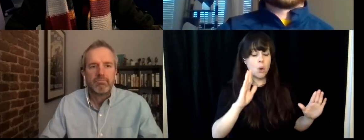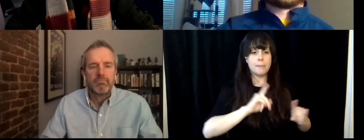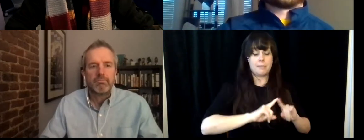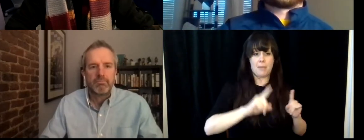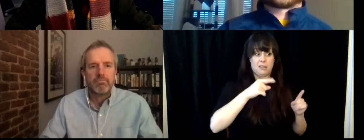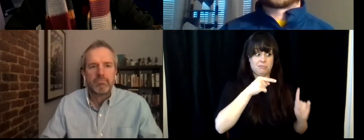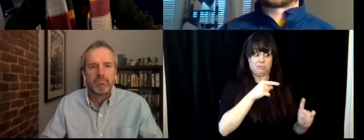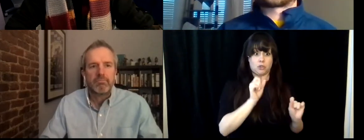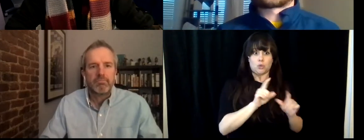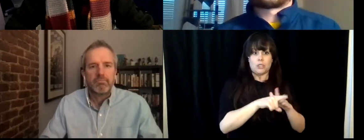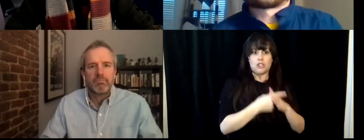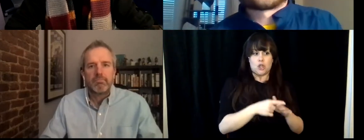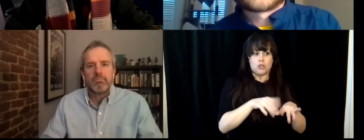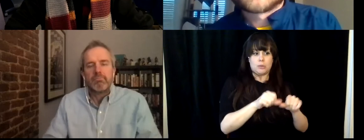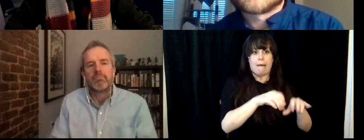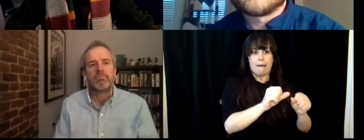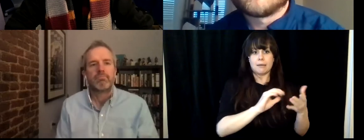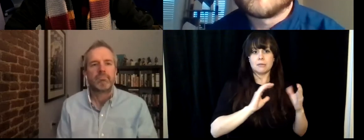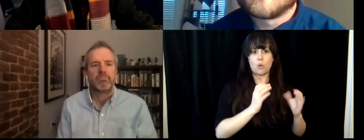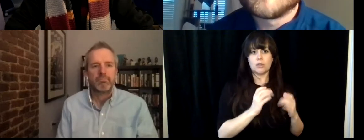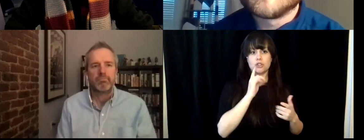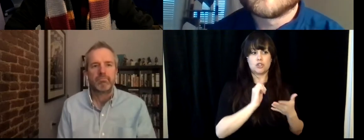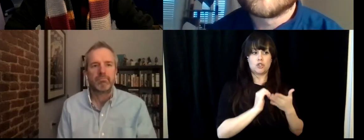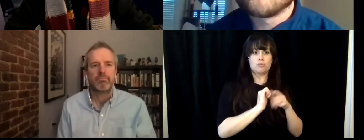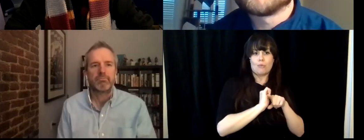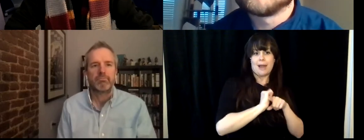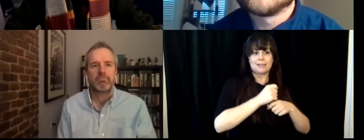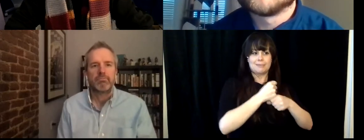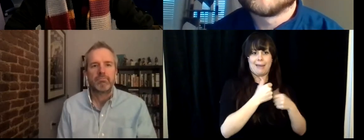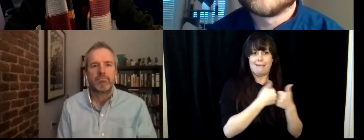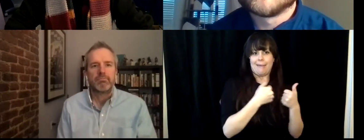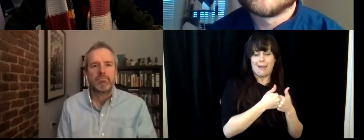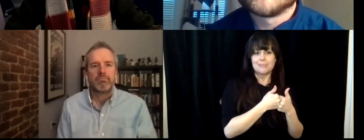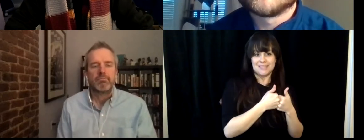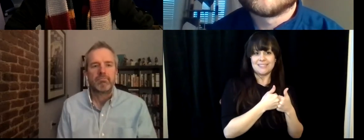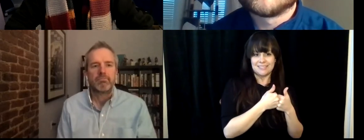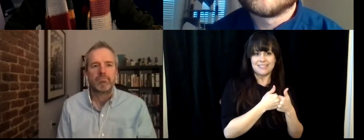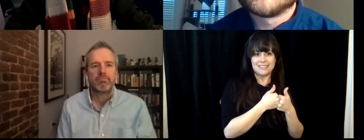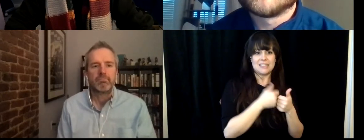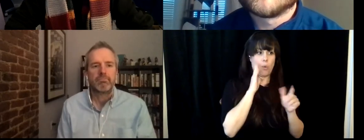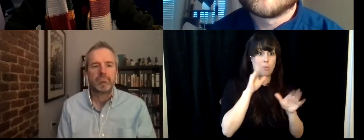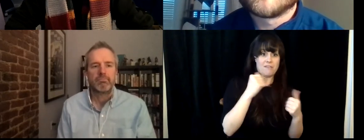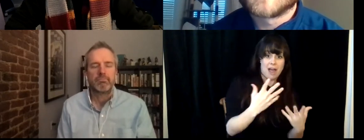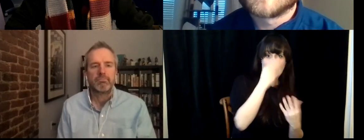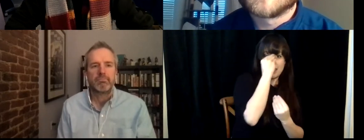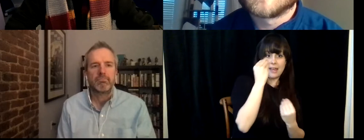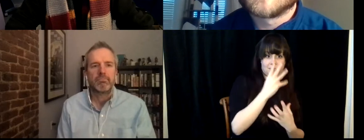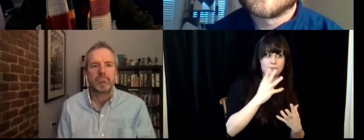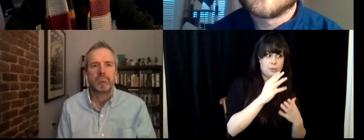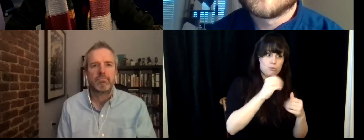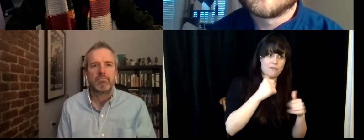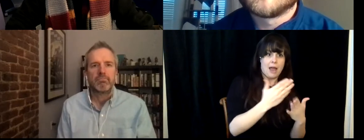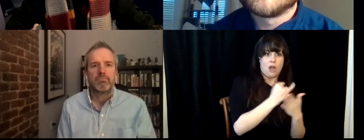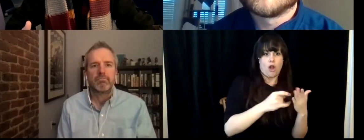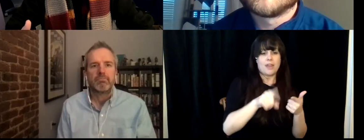They have racing games or platform games, you know. They even have now games that you can